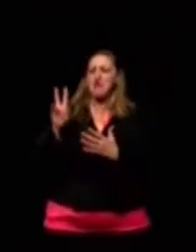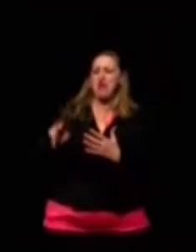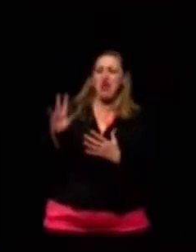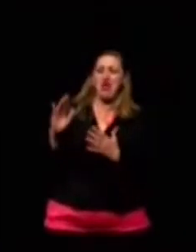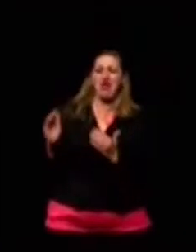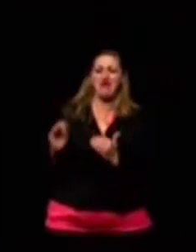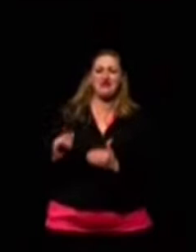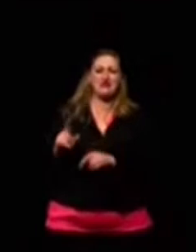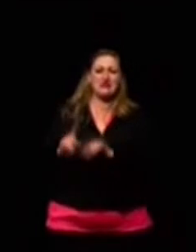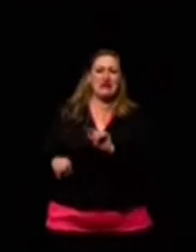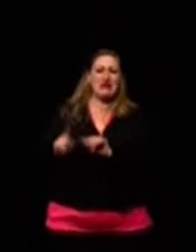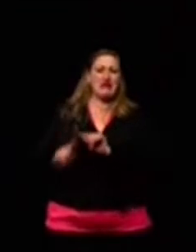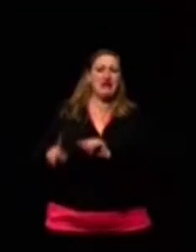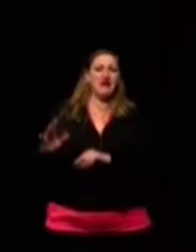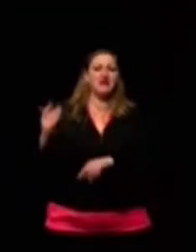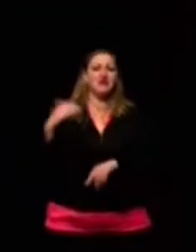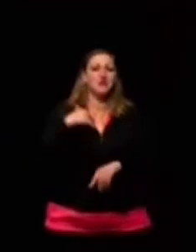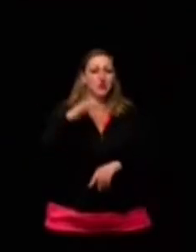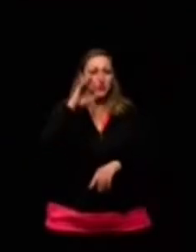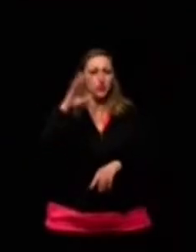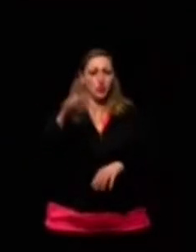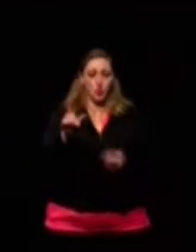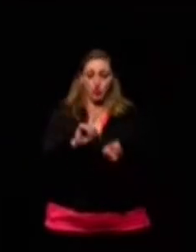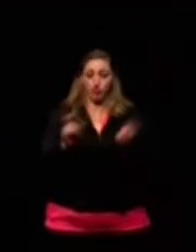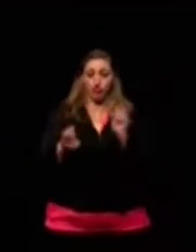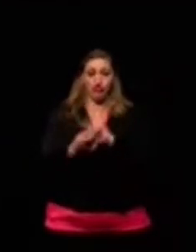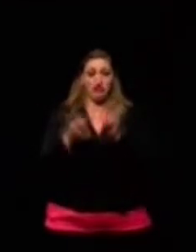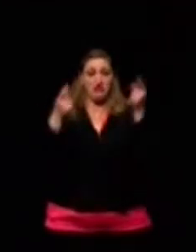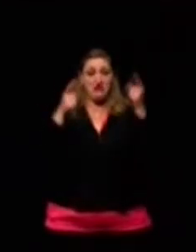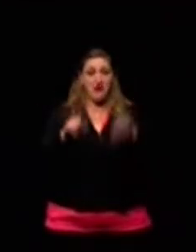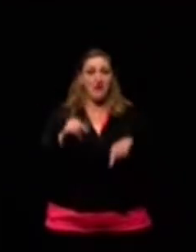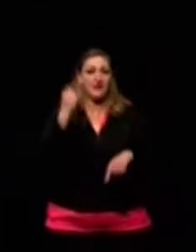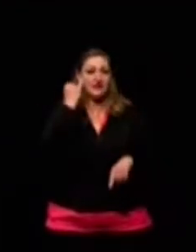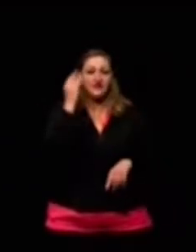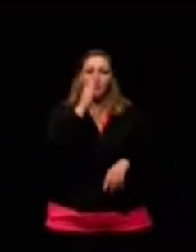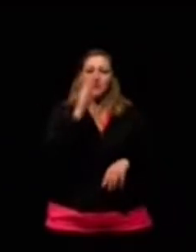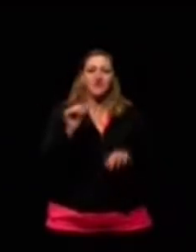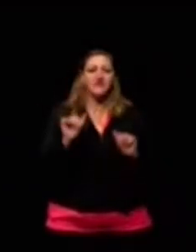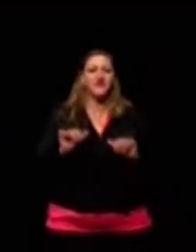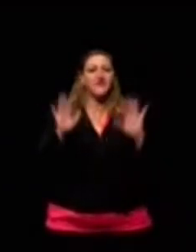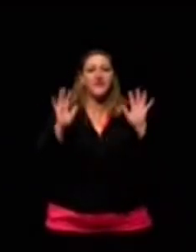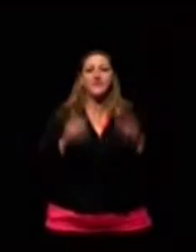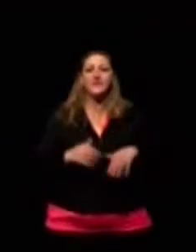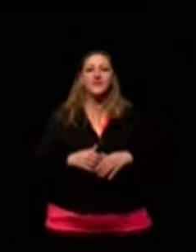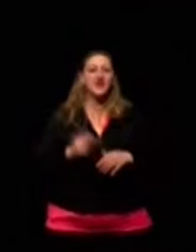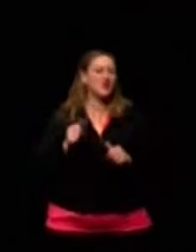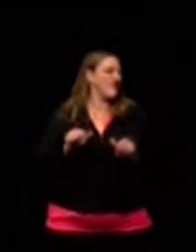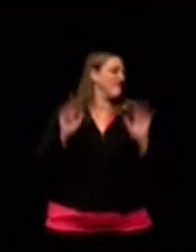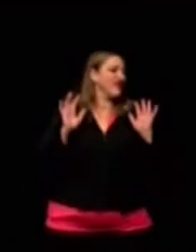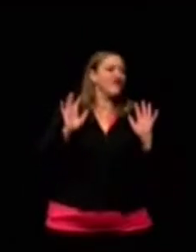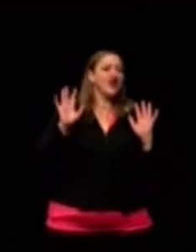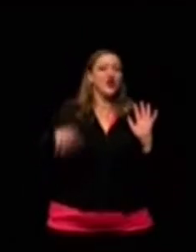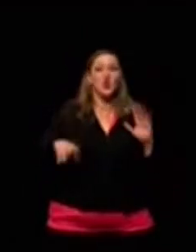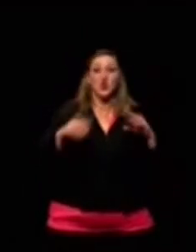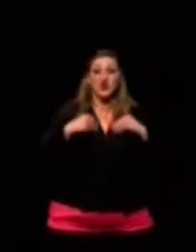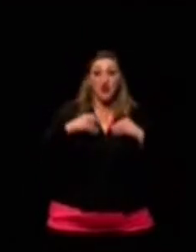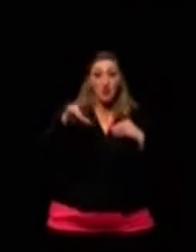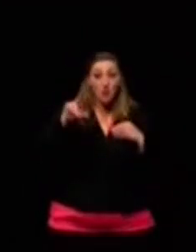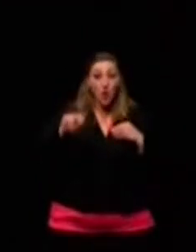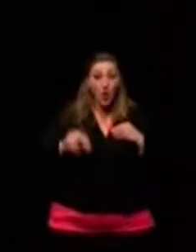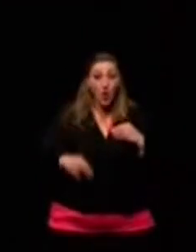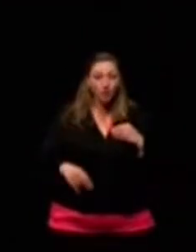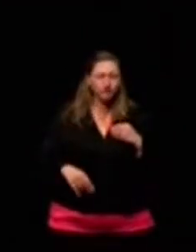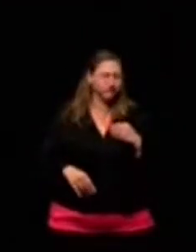knows the hard way that change only comes if you never give up, you never give in, and you never take no for